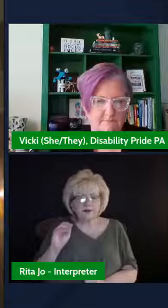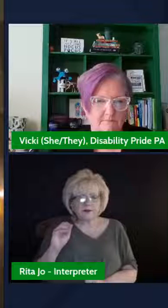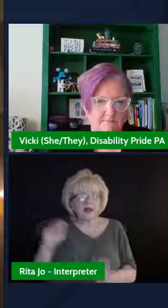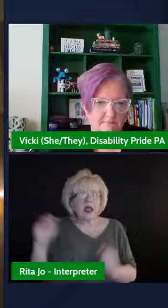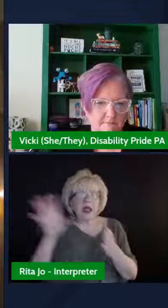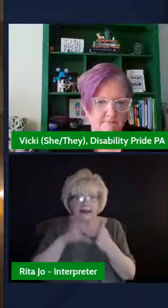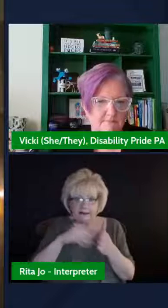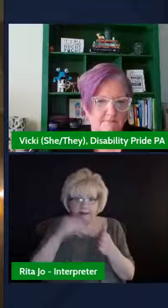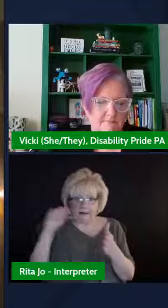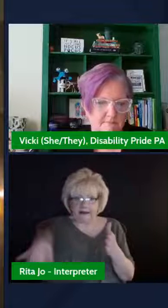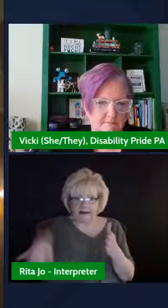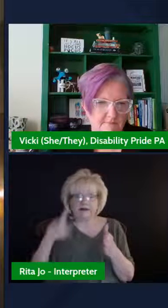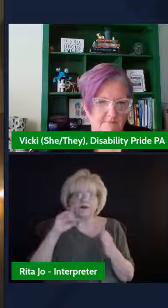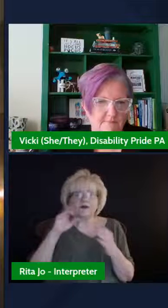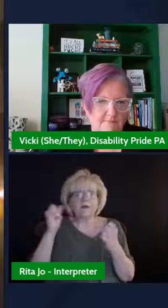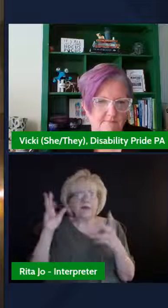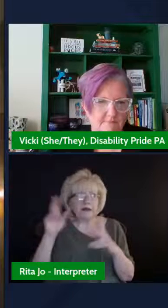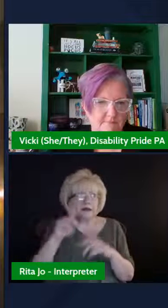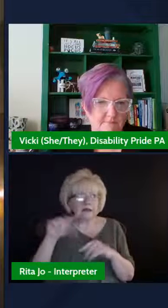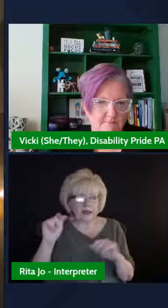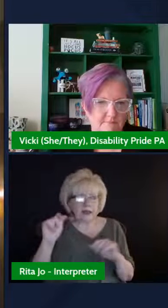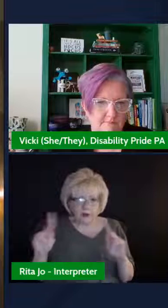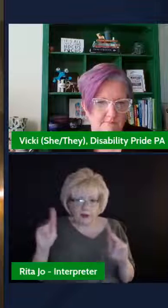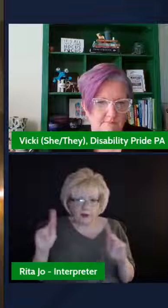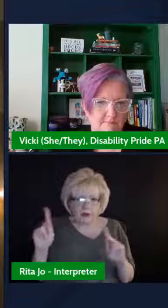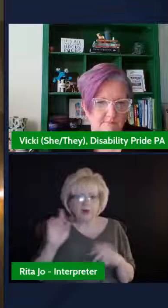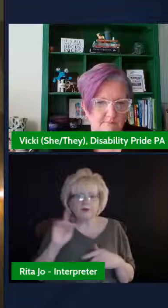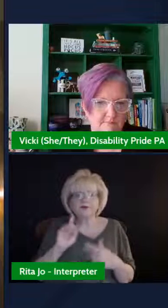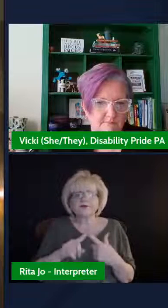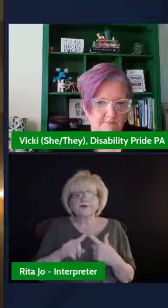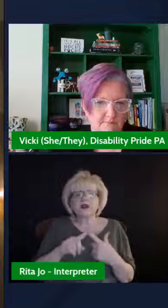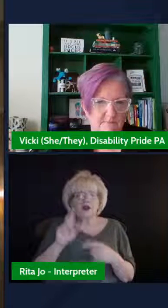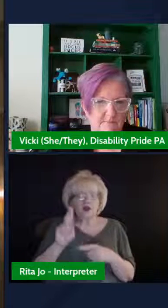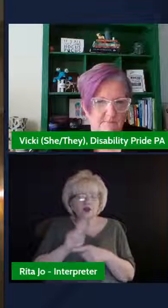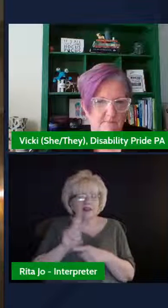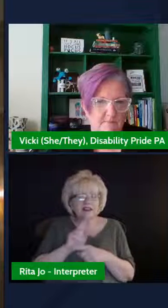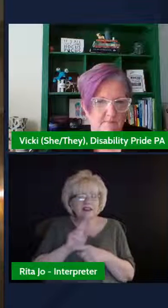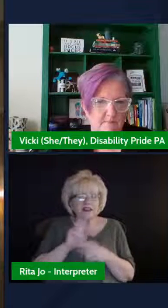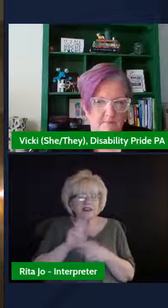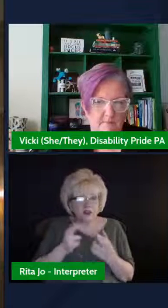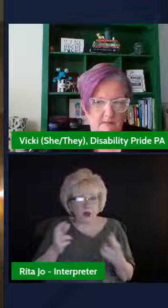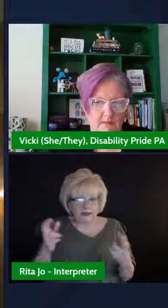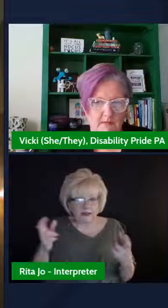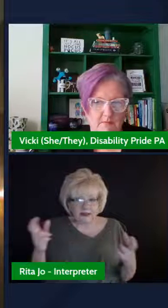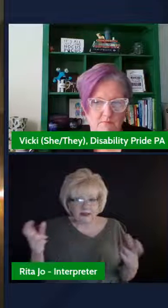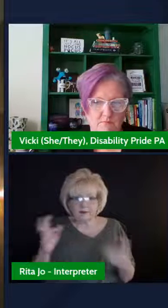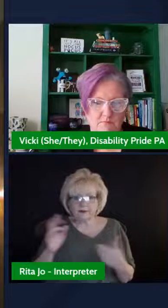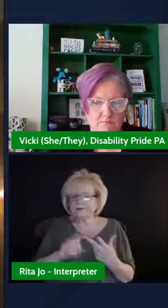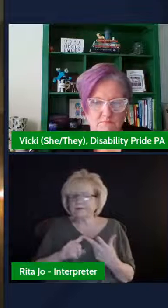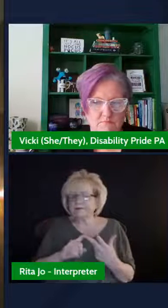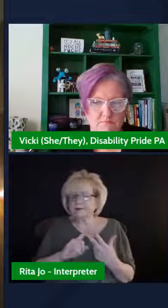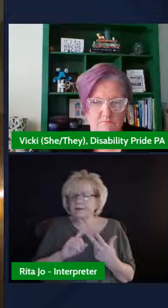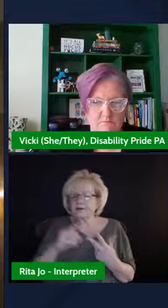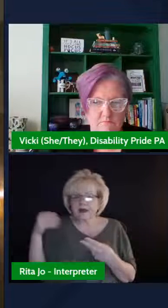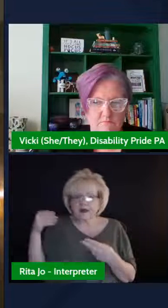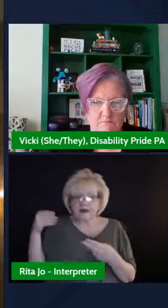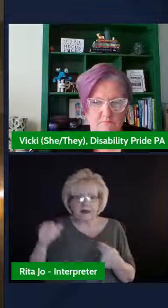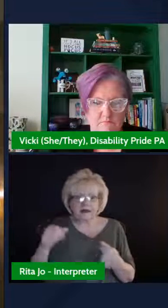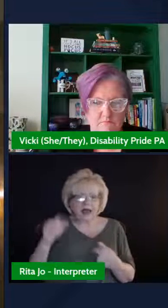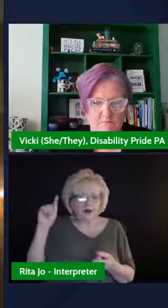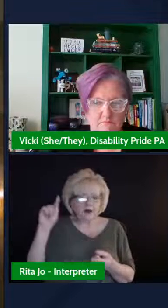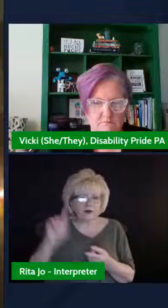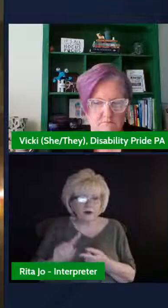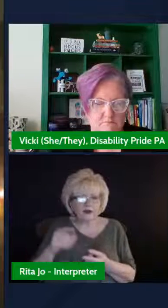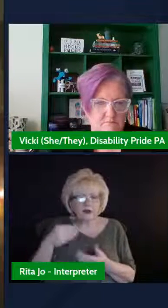for a lot of disabled people. A lot of people are having to utilize resources. A lot of people are having to spend down their money in order to apply